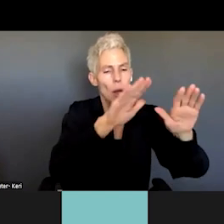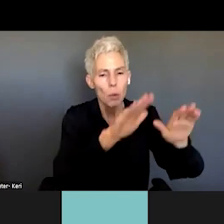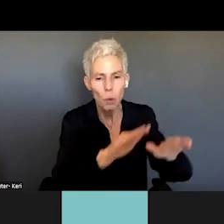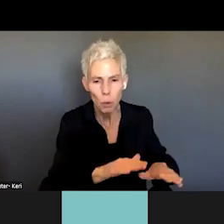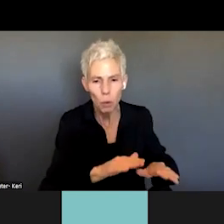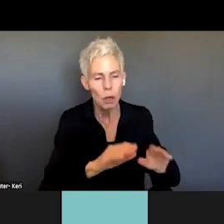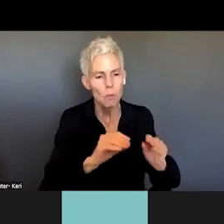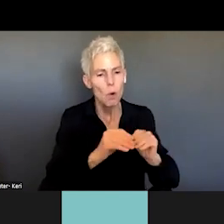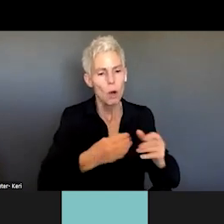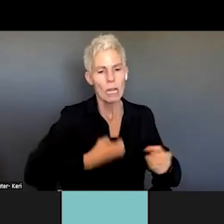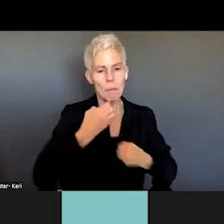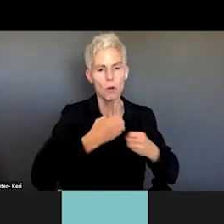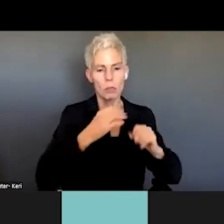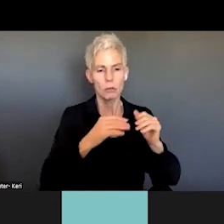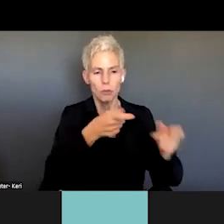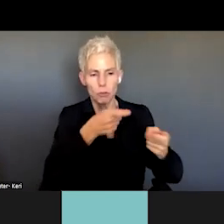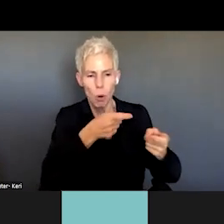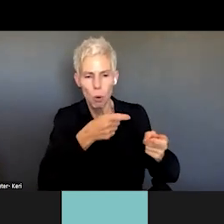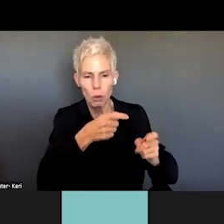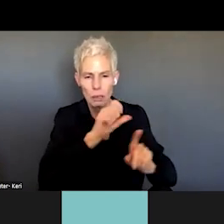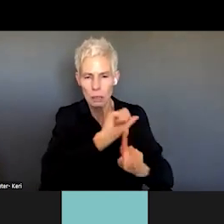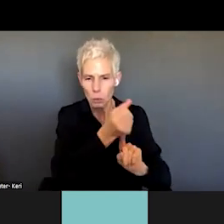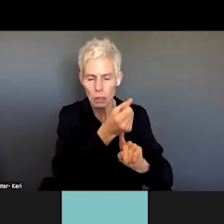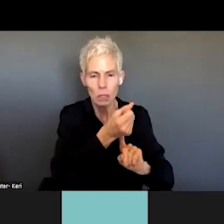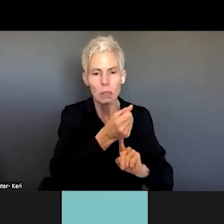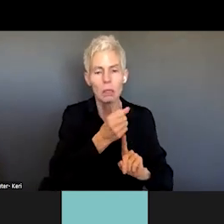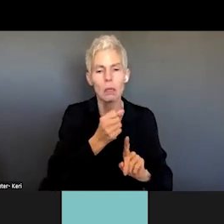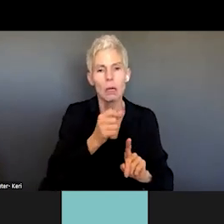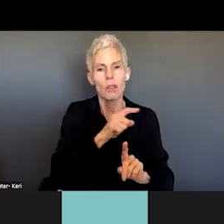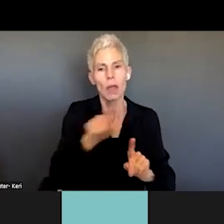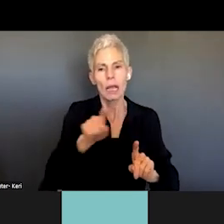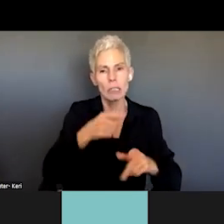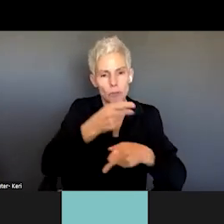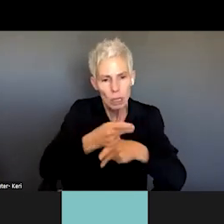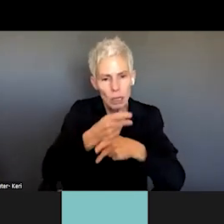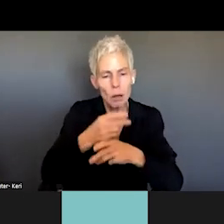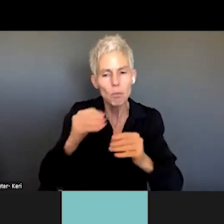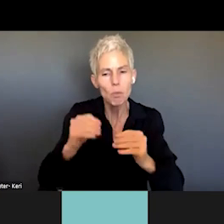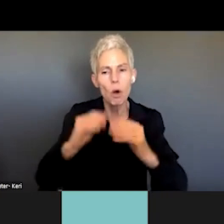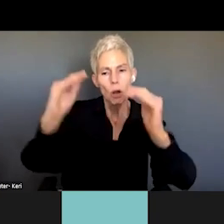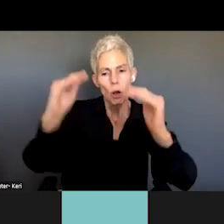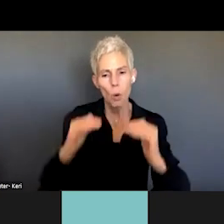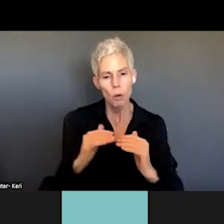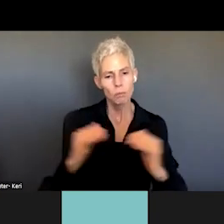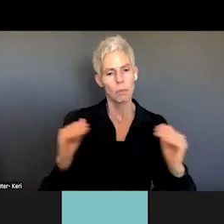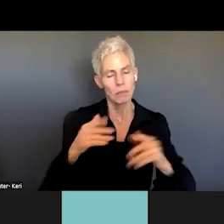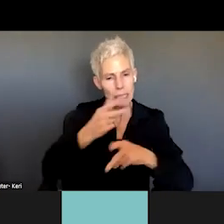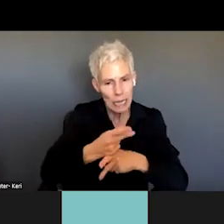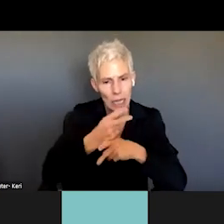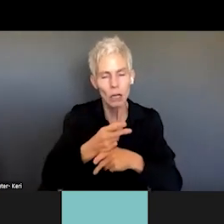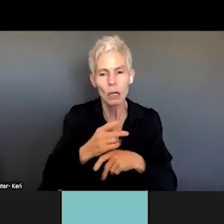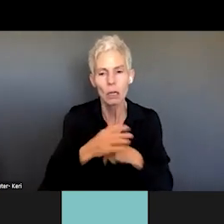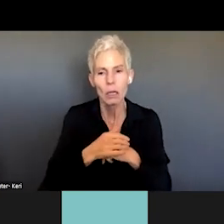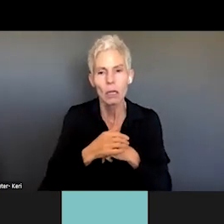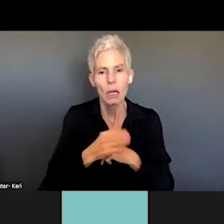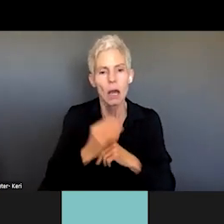emotionally regulated state, so they can be treated in a lower level of care that's more freeing in a